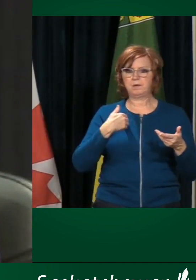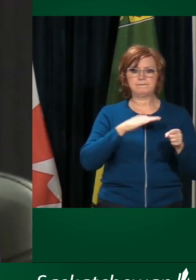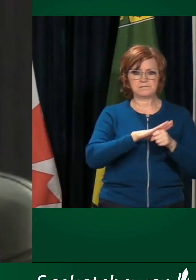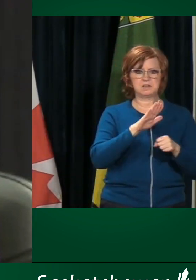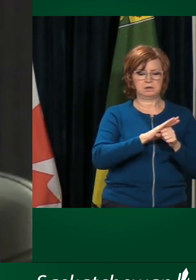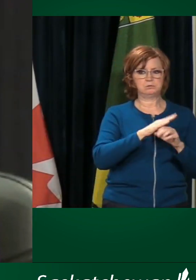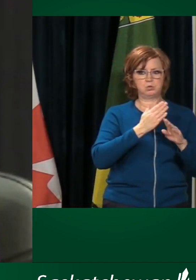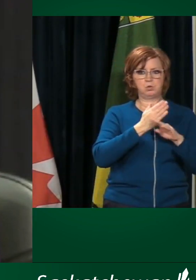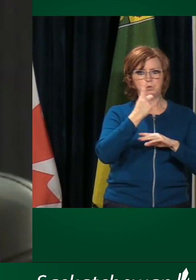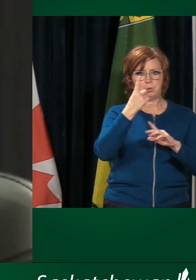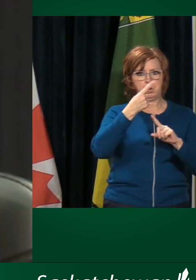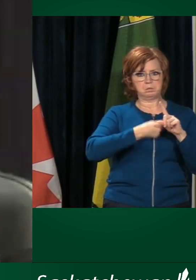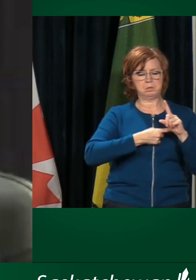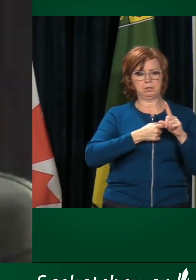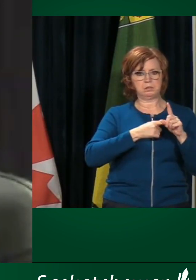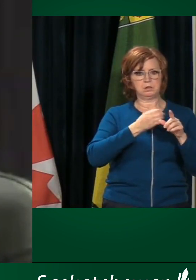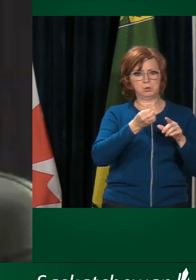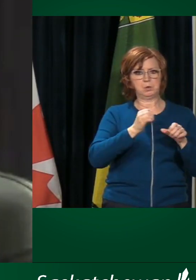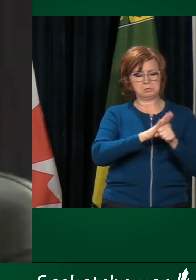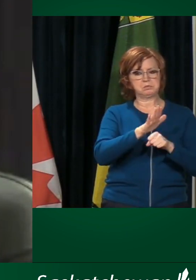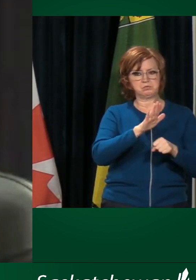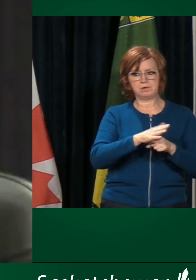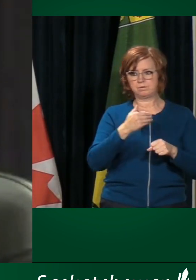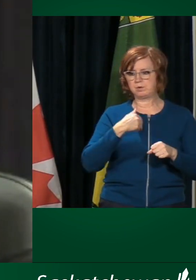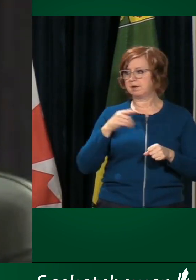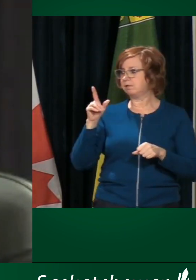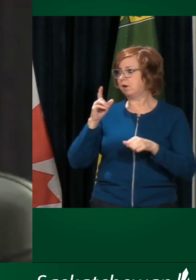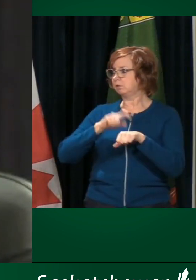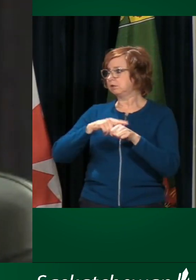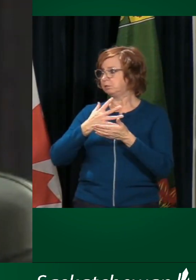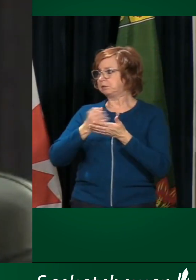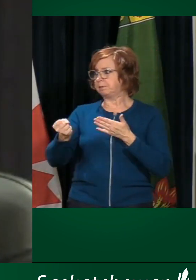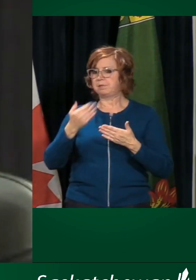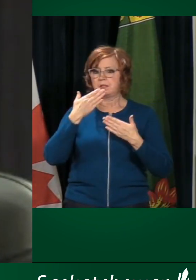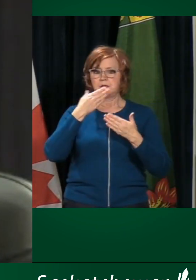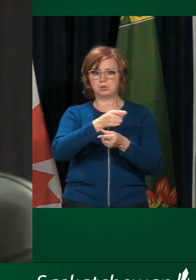have more than a month's supply of PPE across the board. That's all the time